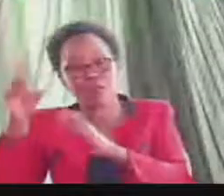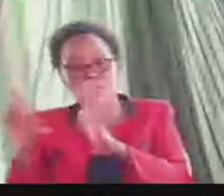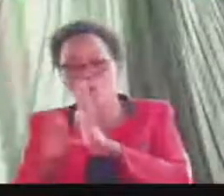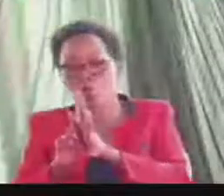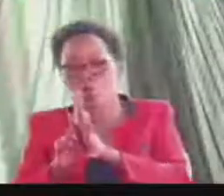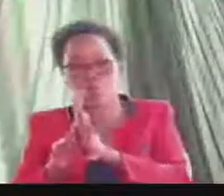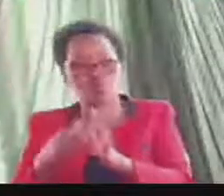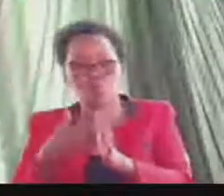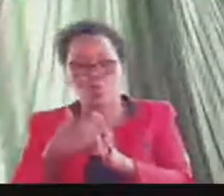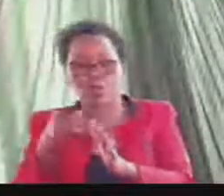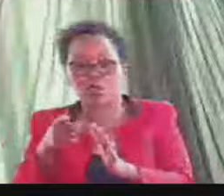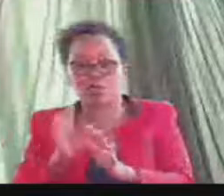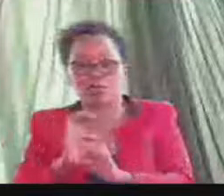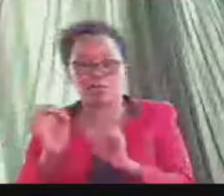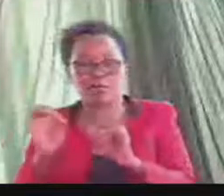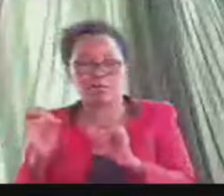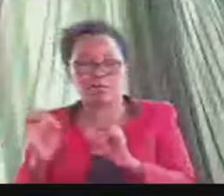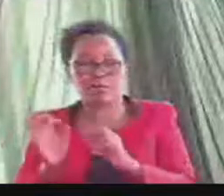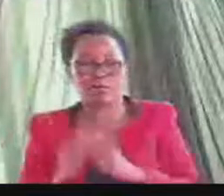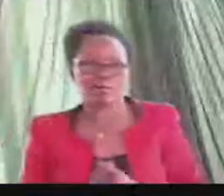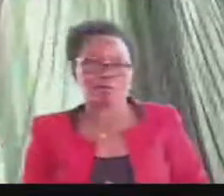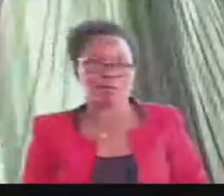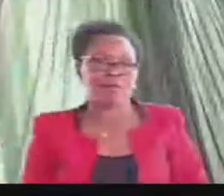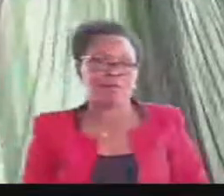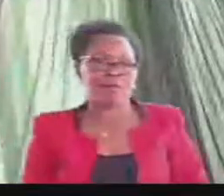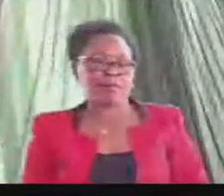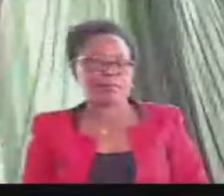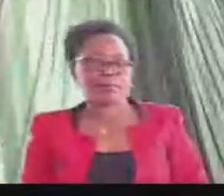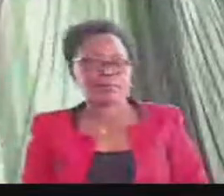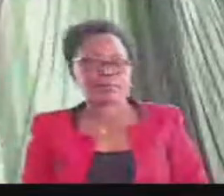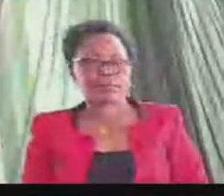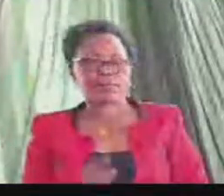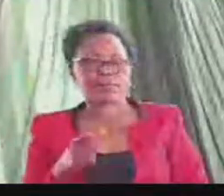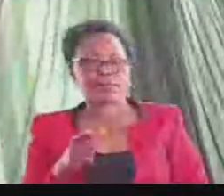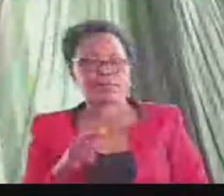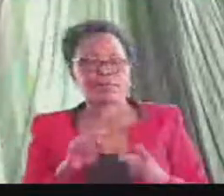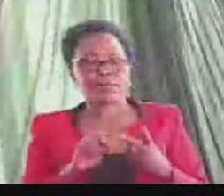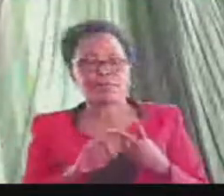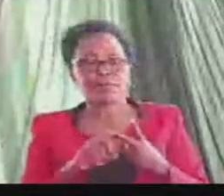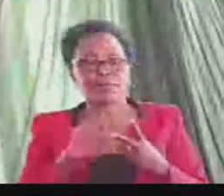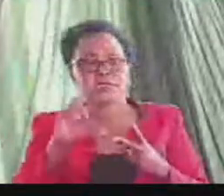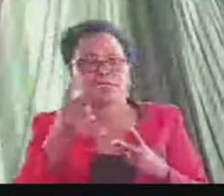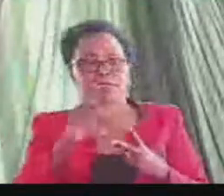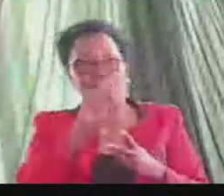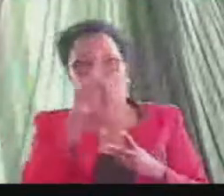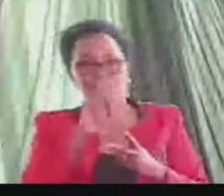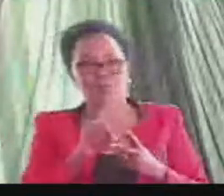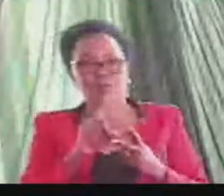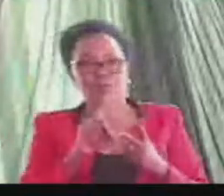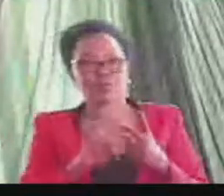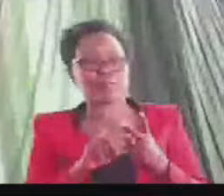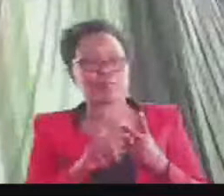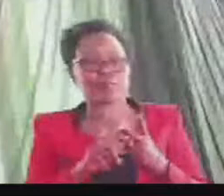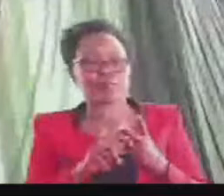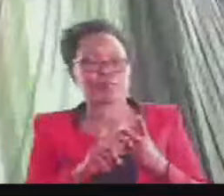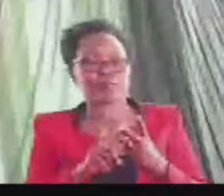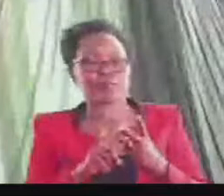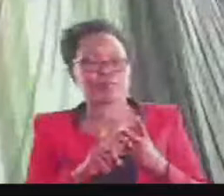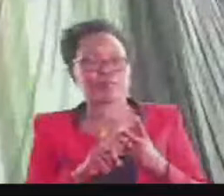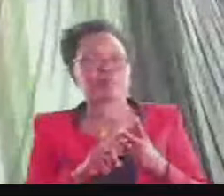thank you, Honorable Judge. Now, then that brings me to the second question of the issues of judicial